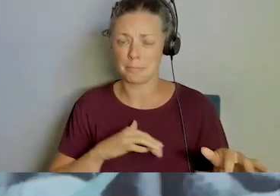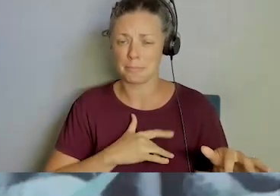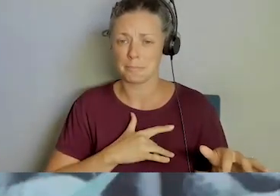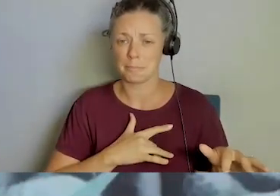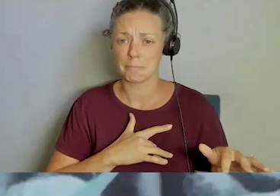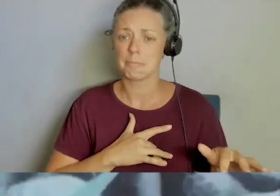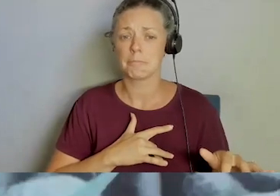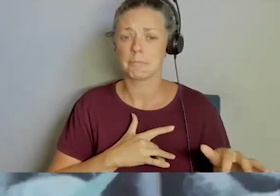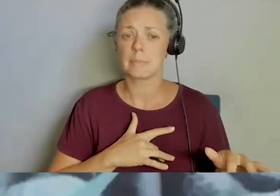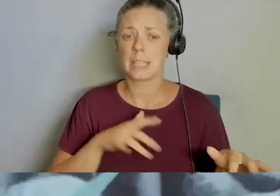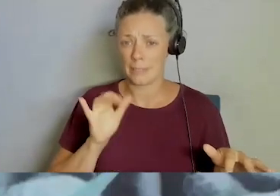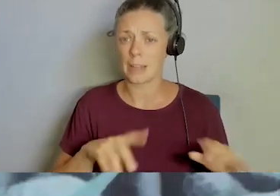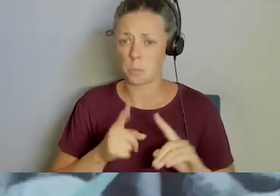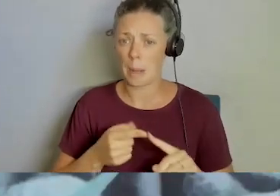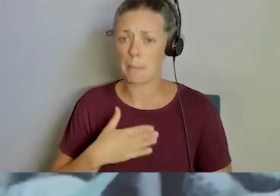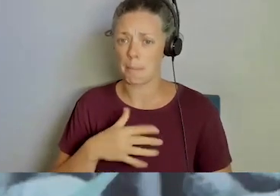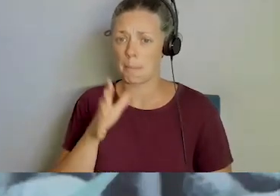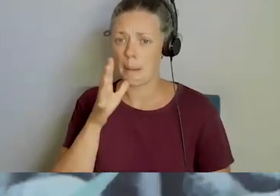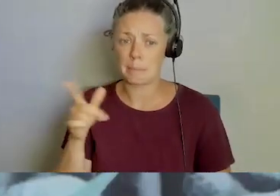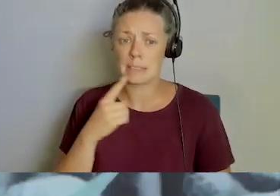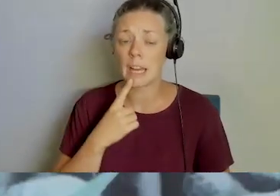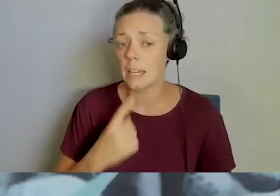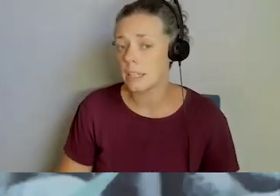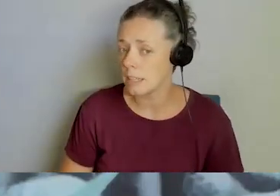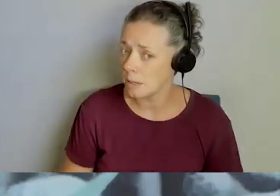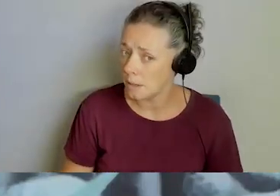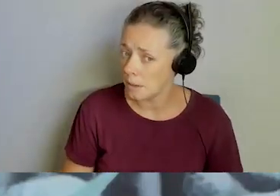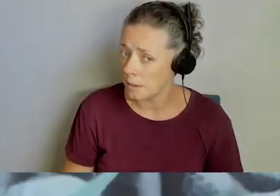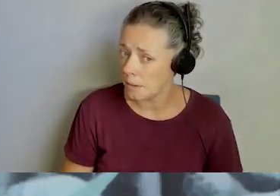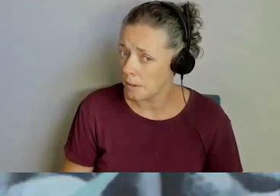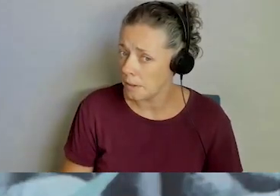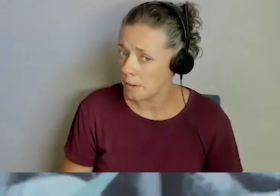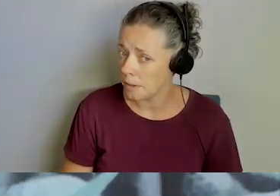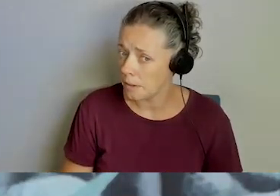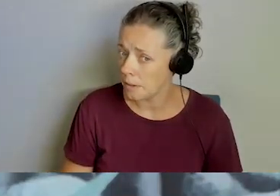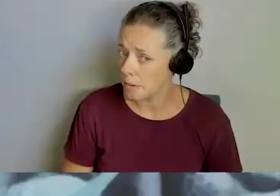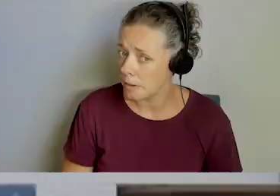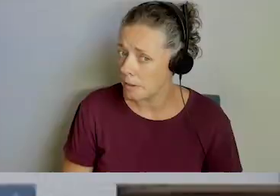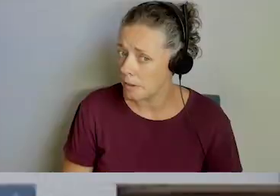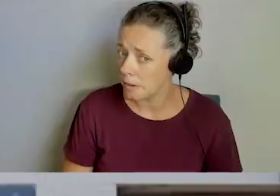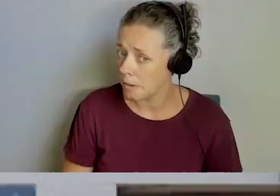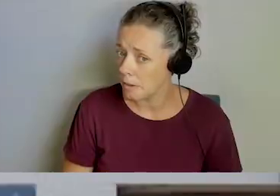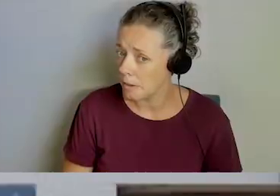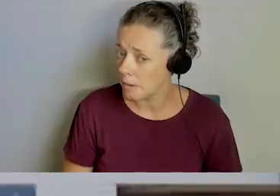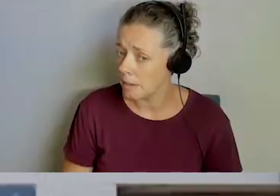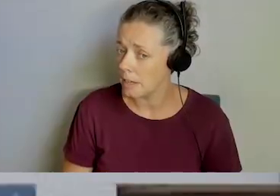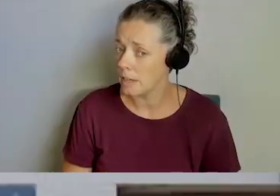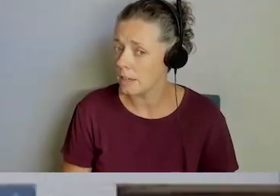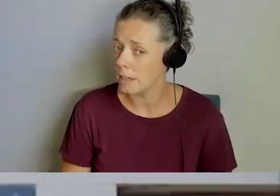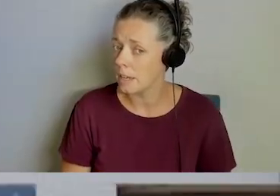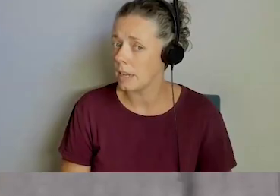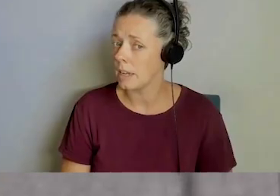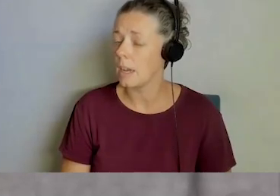And that's when my mom said, this is it. I think we made it. My name is